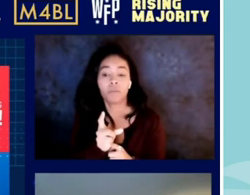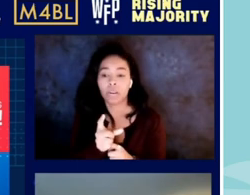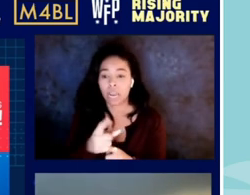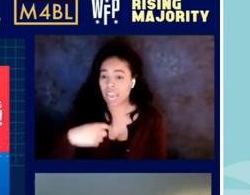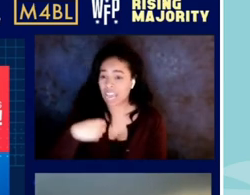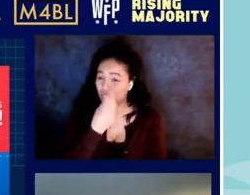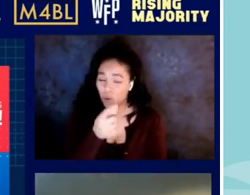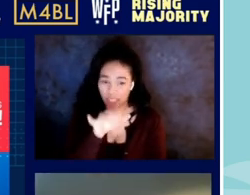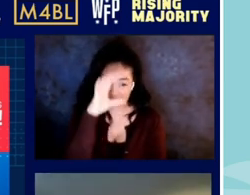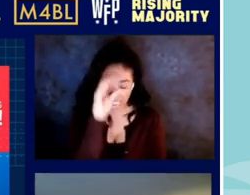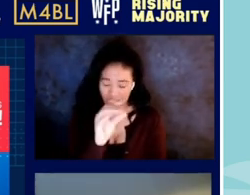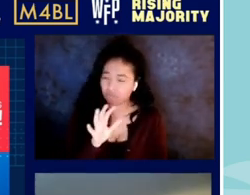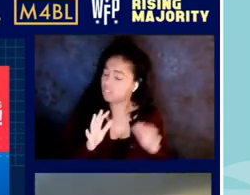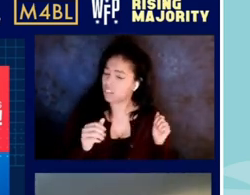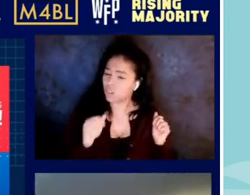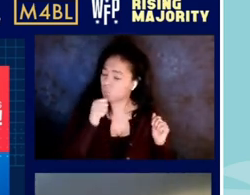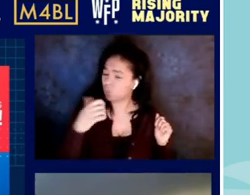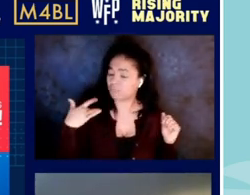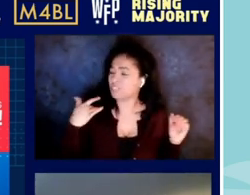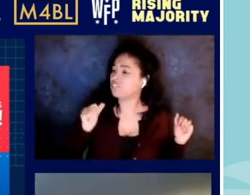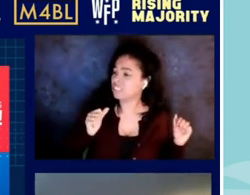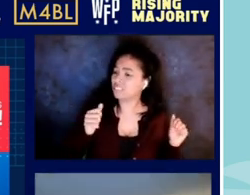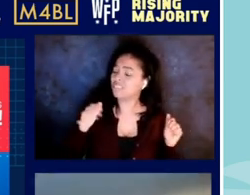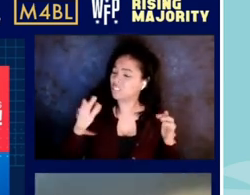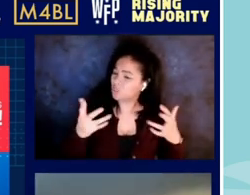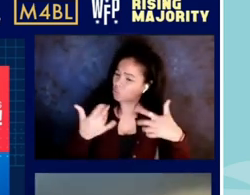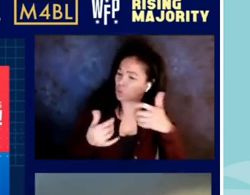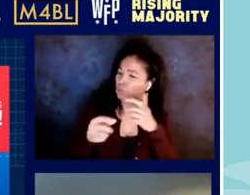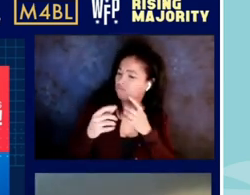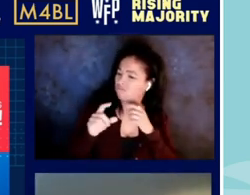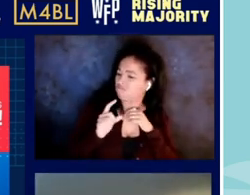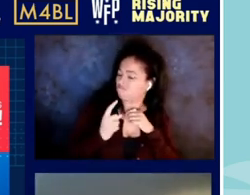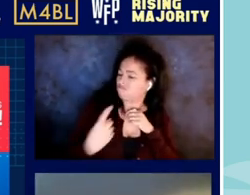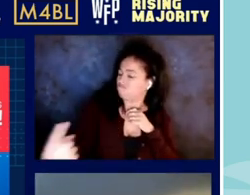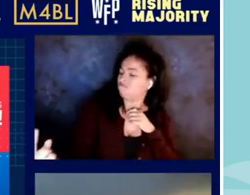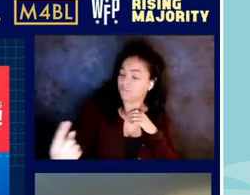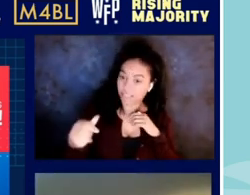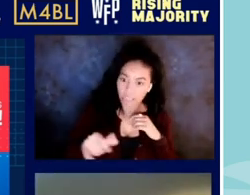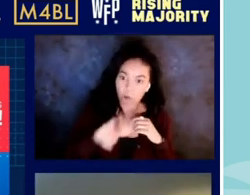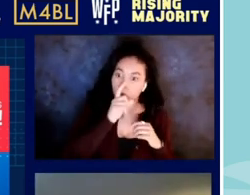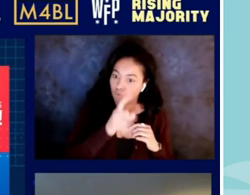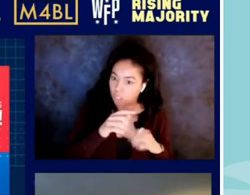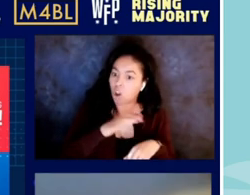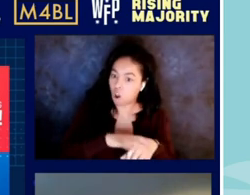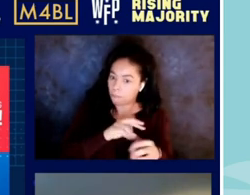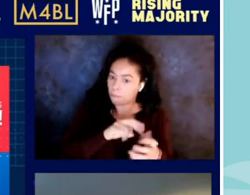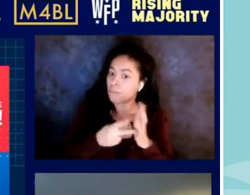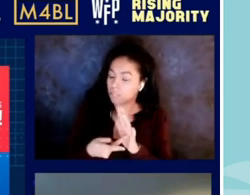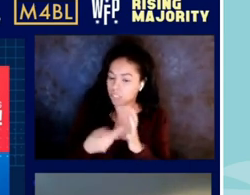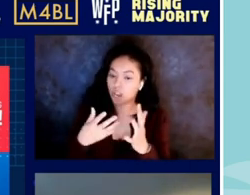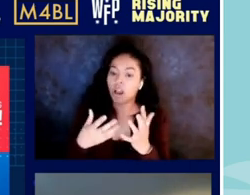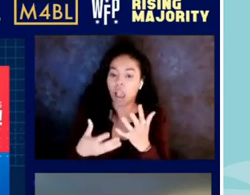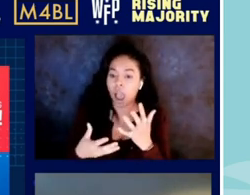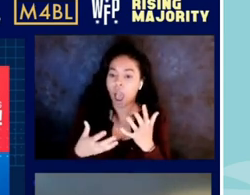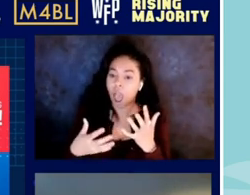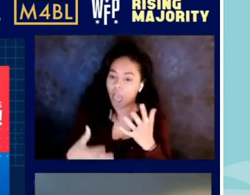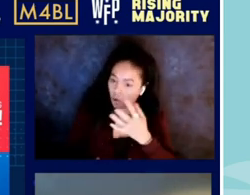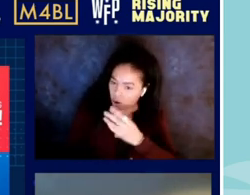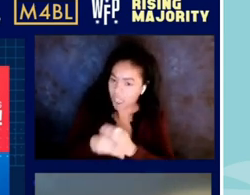guy social distance, that was actually deliberate. I thought of adding it in there